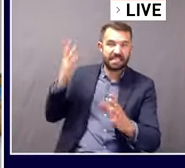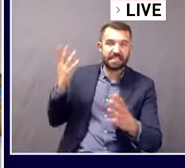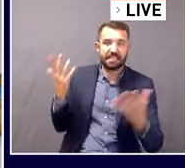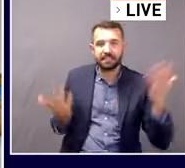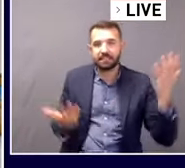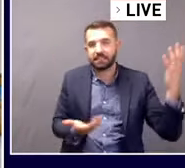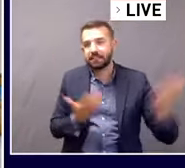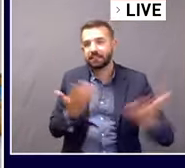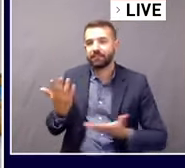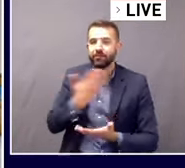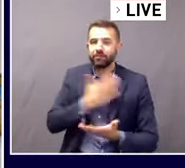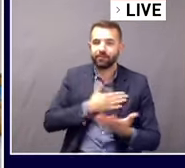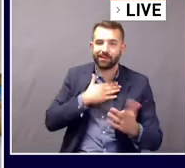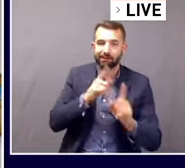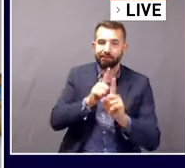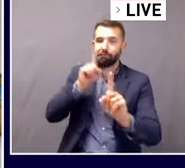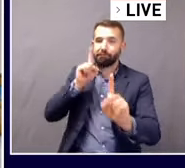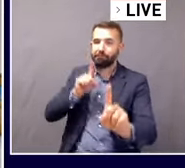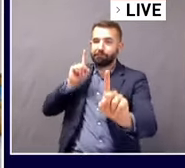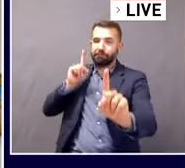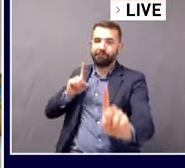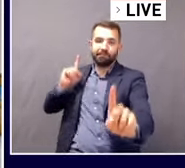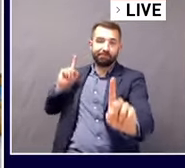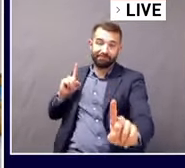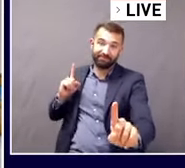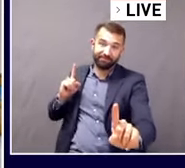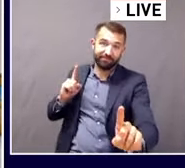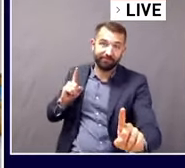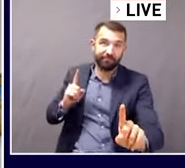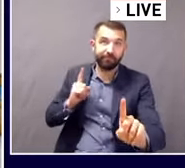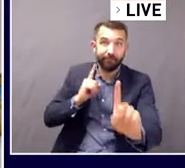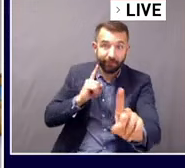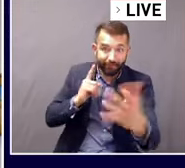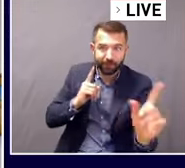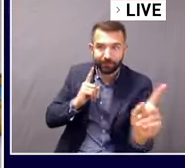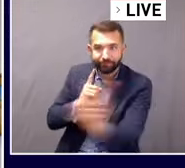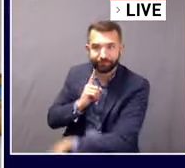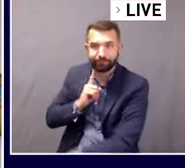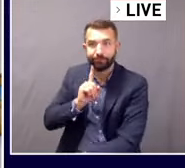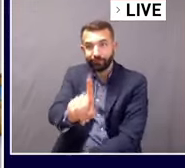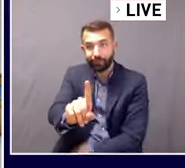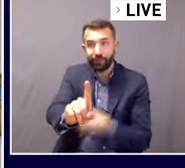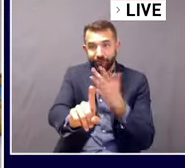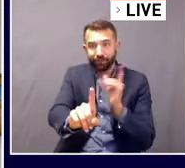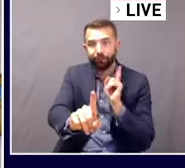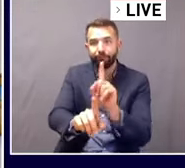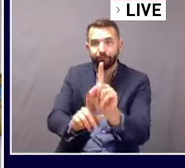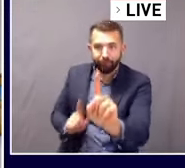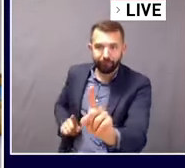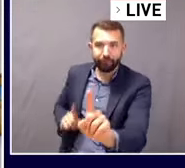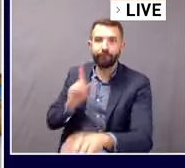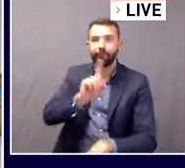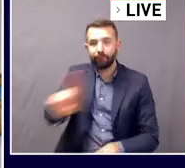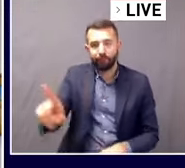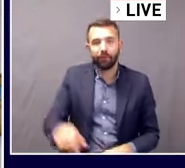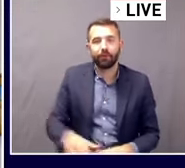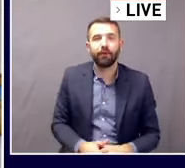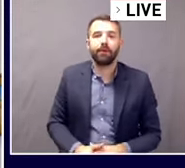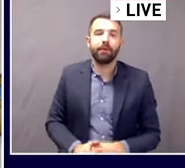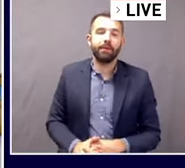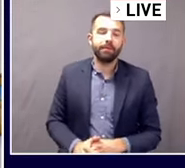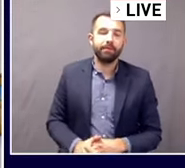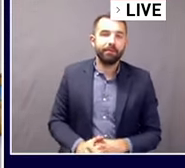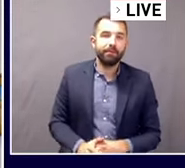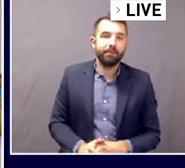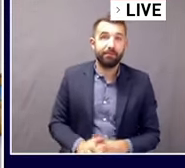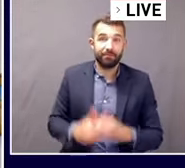against the front door there. So I think right now, the approach that we should be thinking about with respect to Halloween,